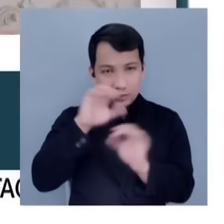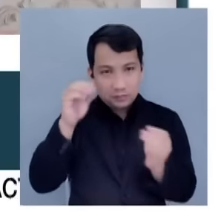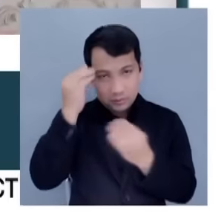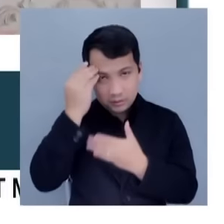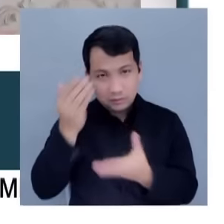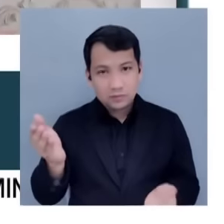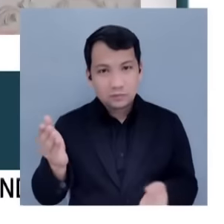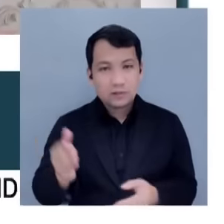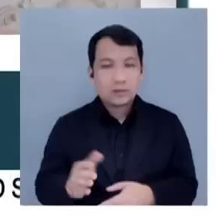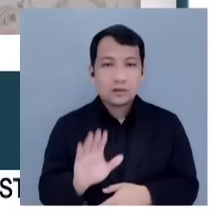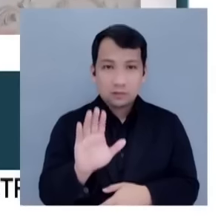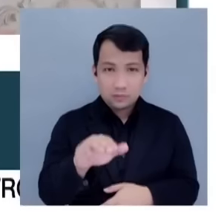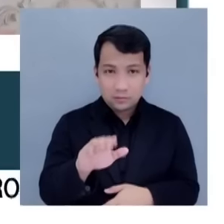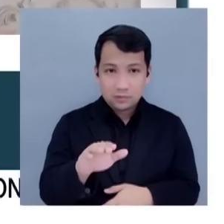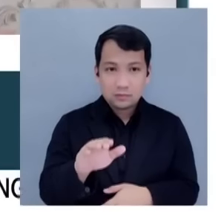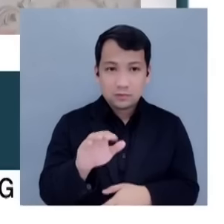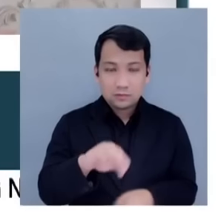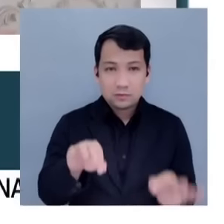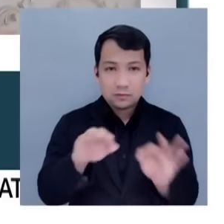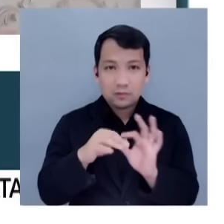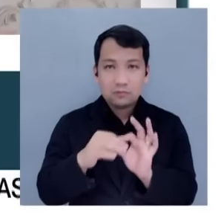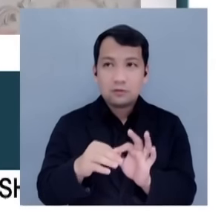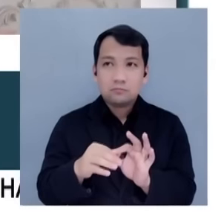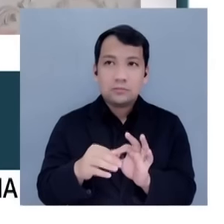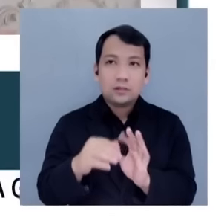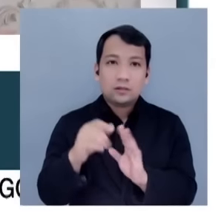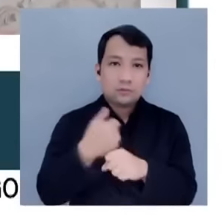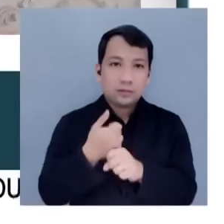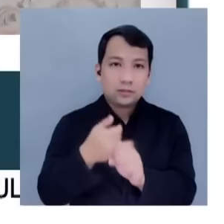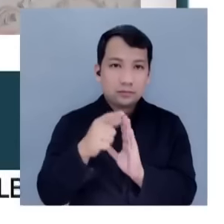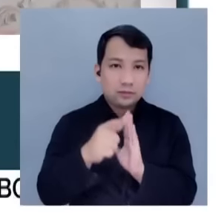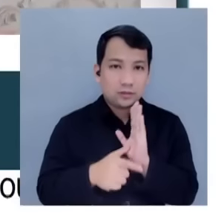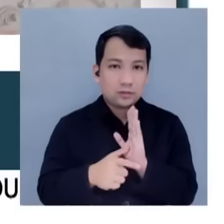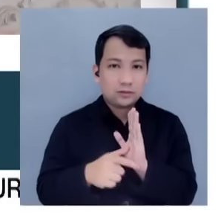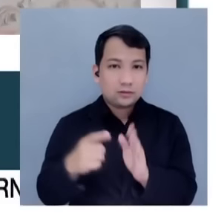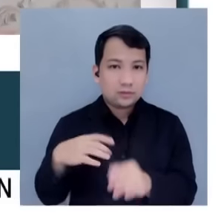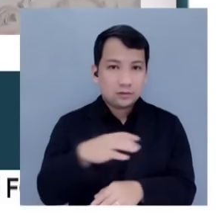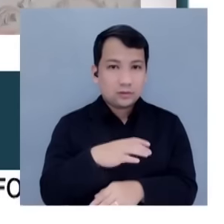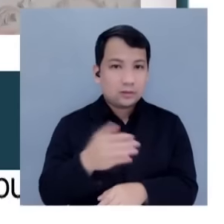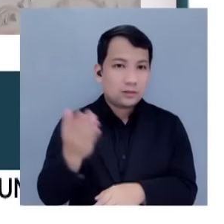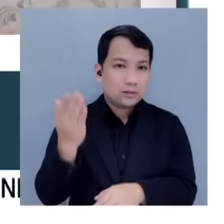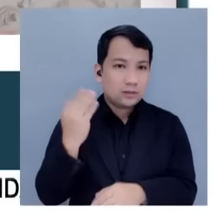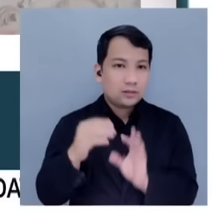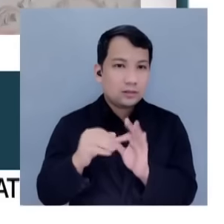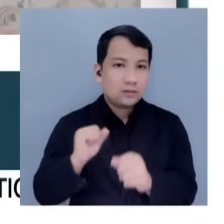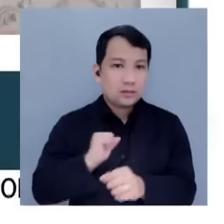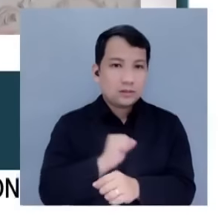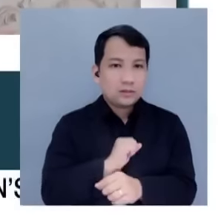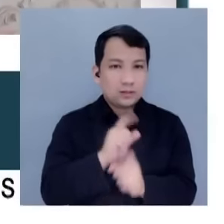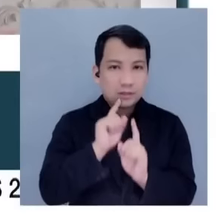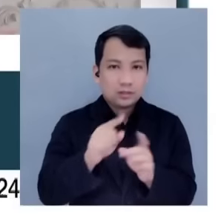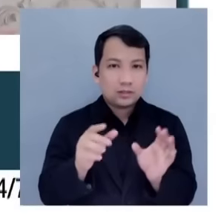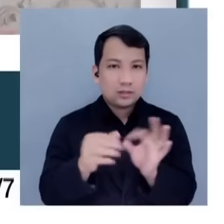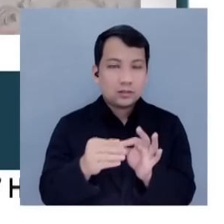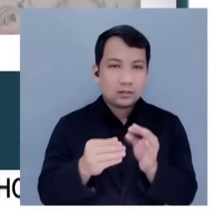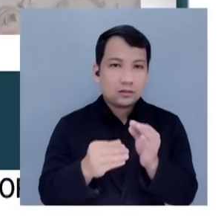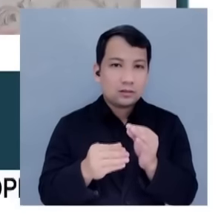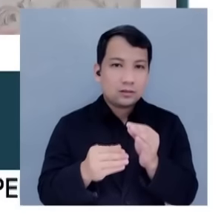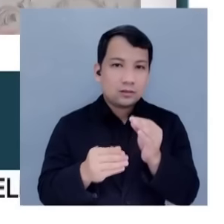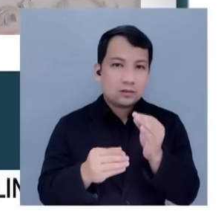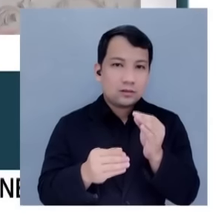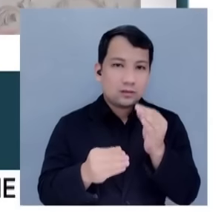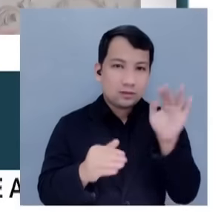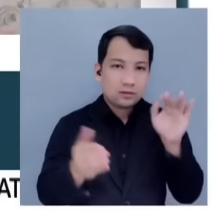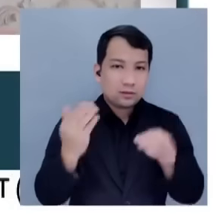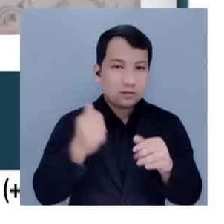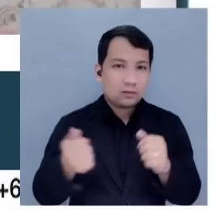Of course, legislation too. We, in the last Congress, we had a Senate committee report on disinformation when I was chairman